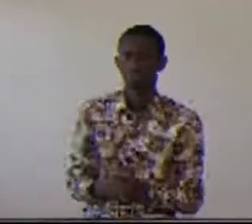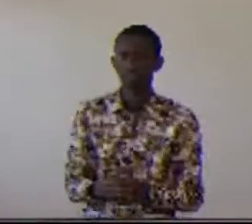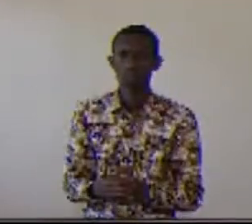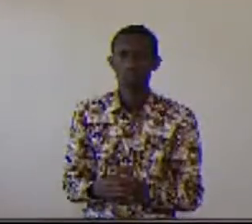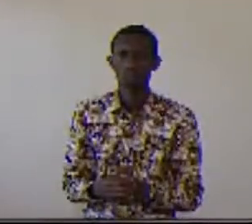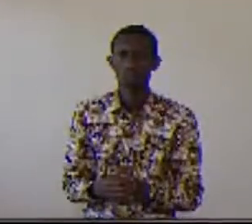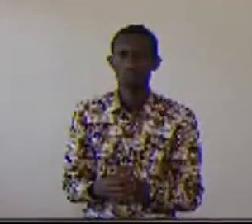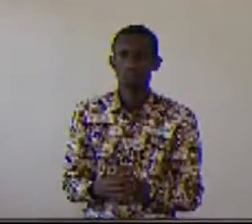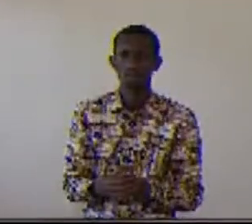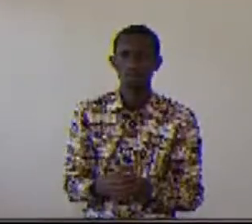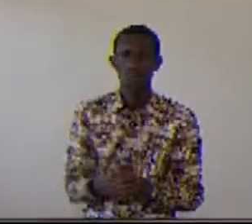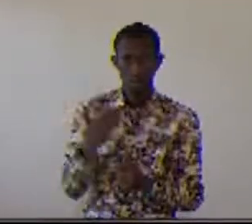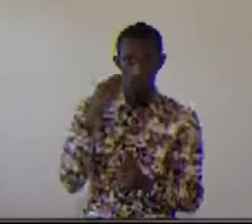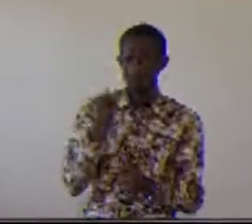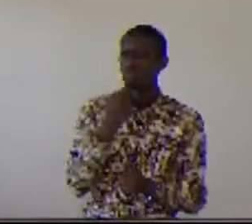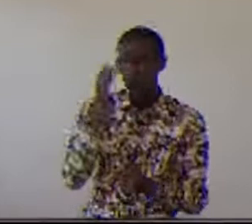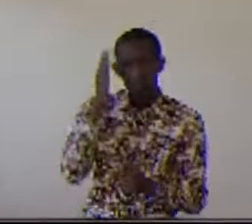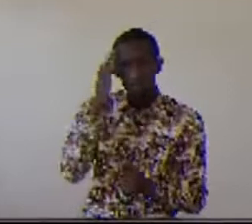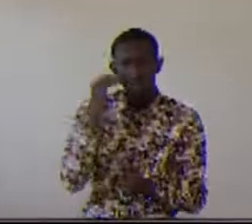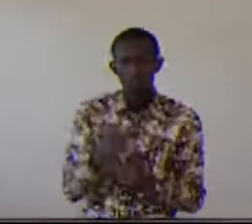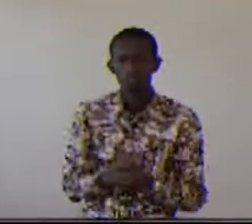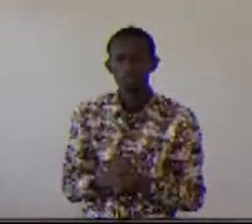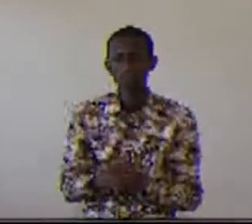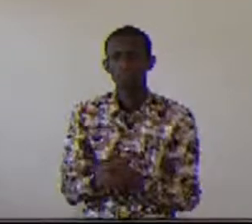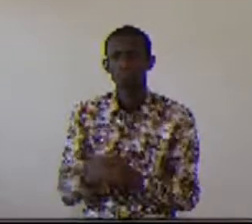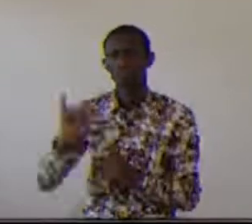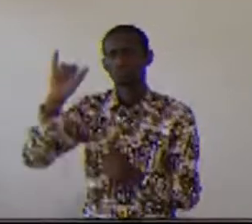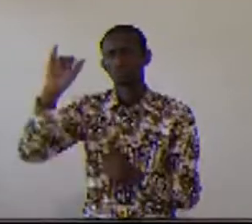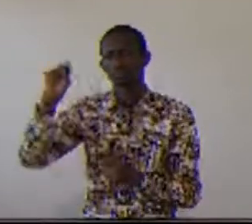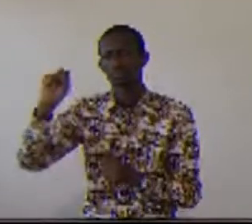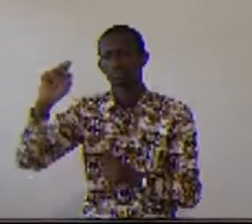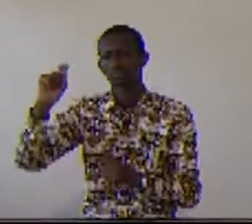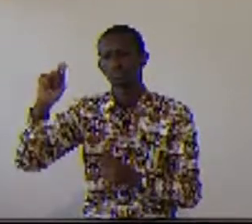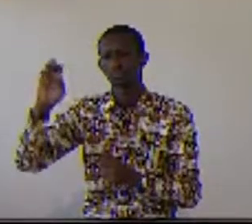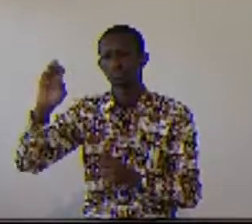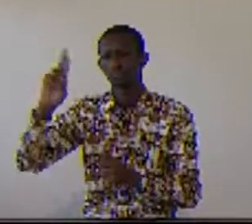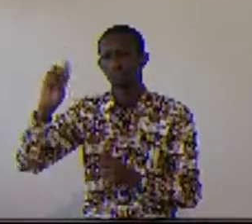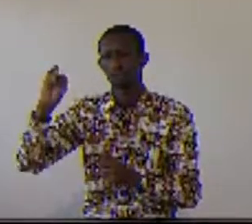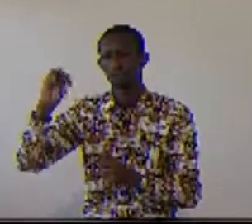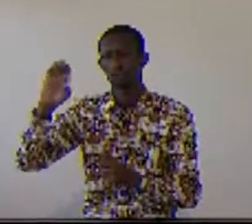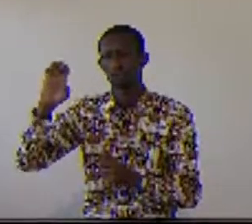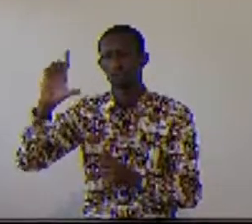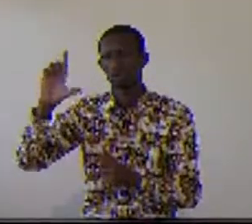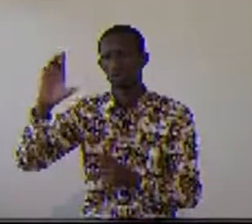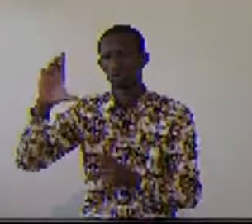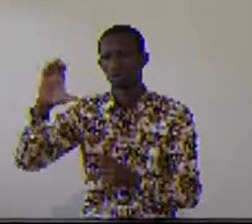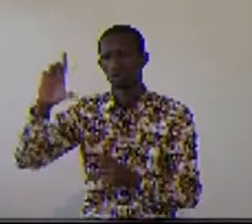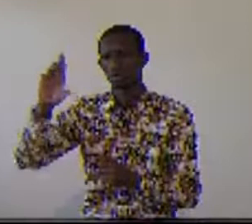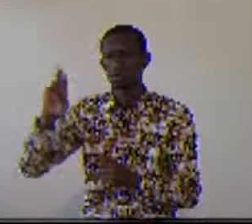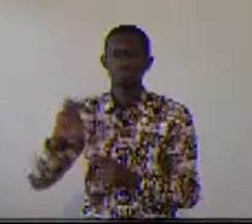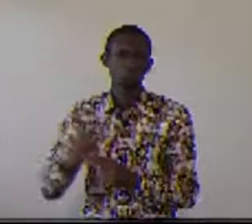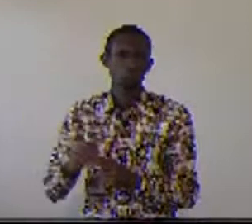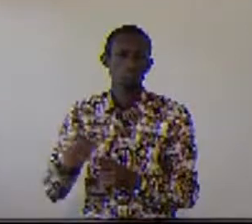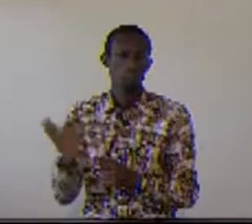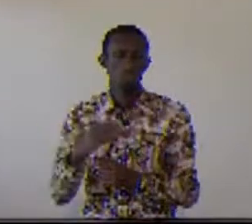Here we have to consider the intermolecular forces, as I said. And the intermolecular forces, how do they vary